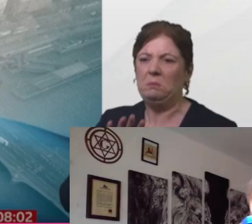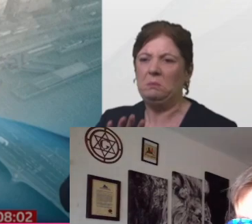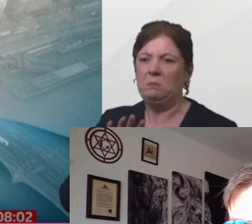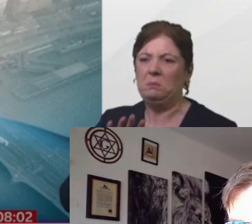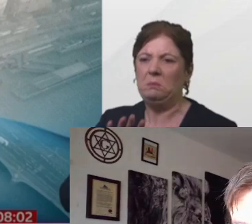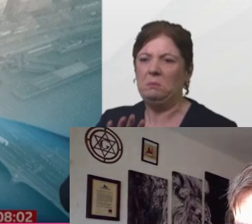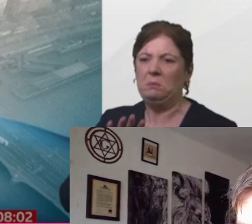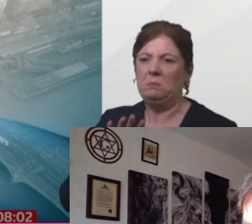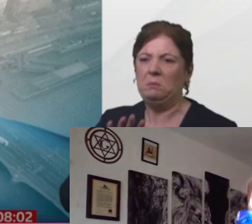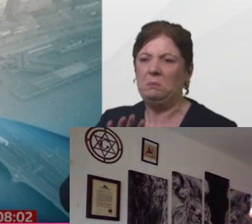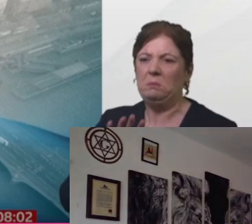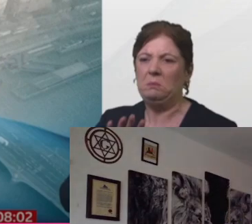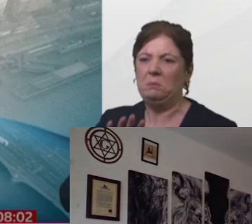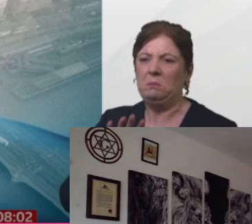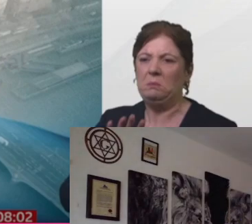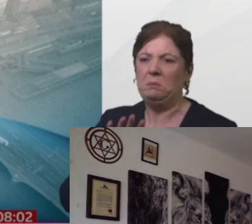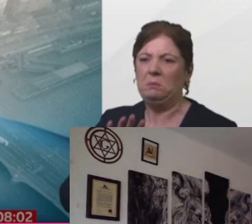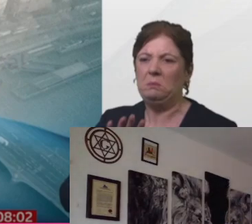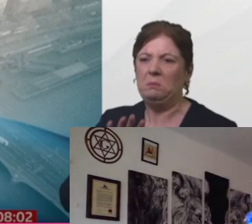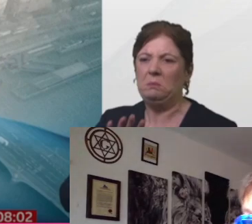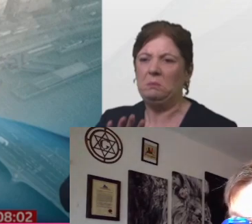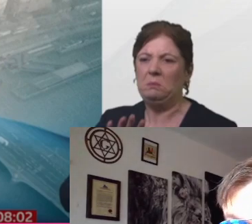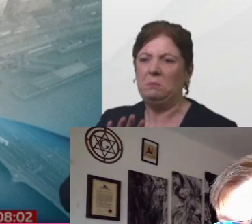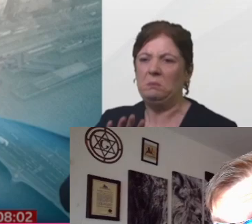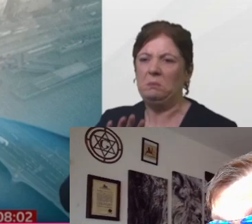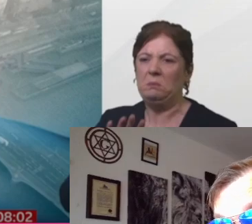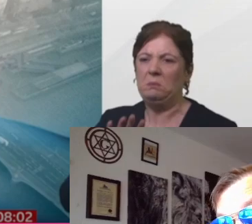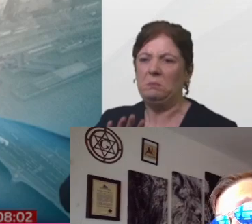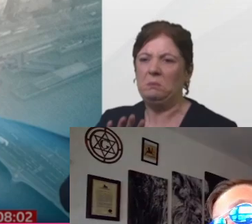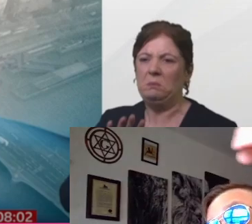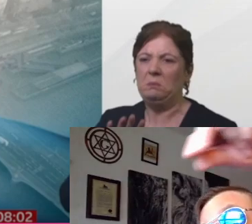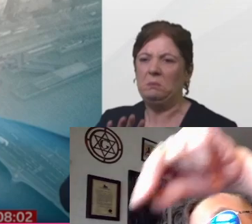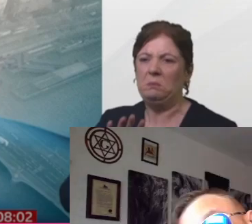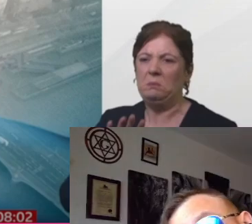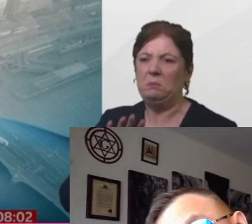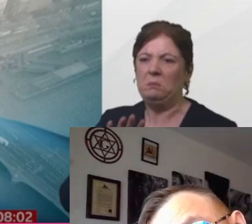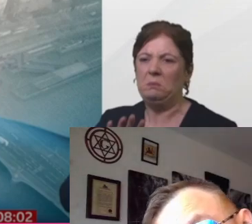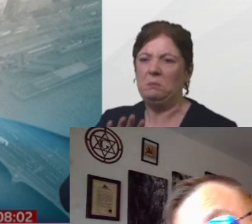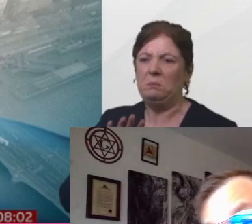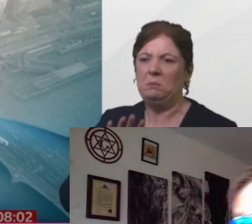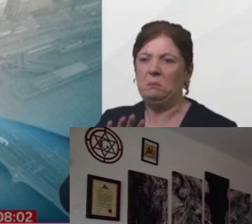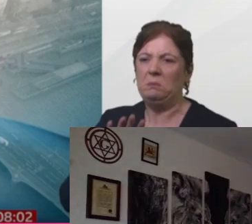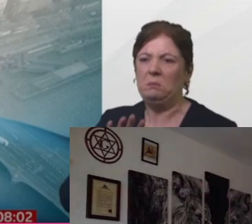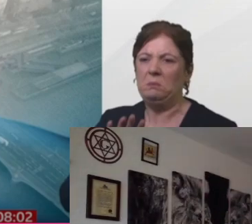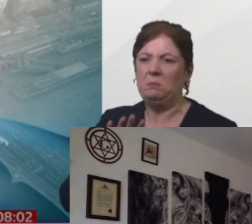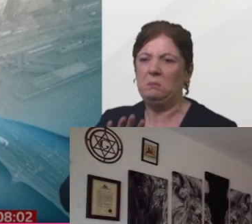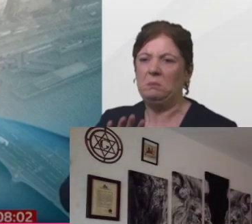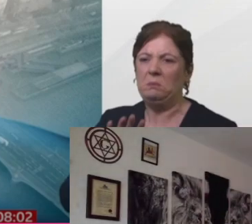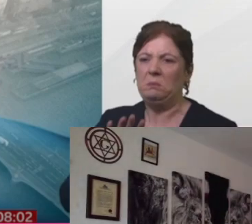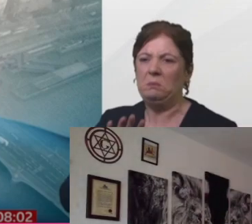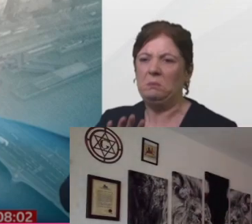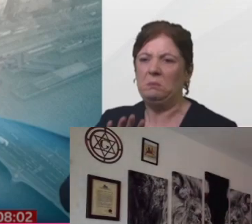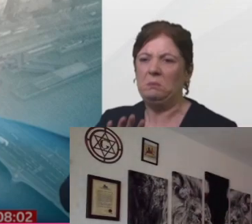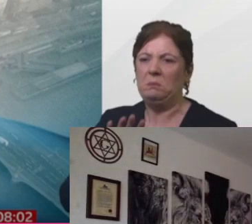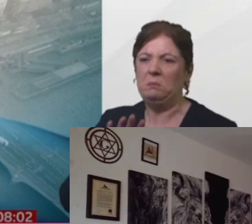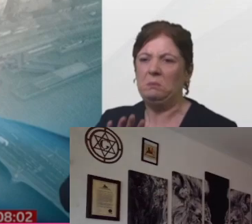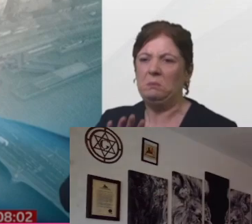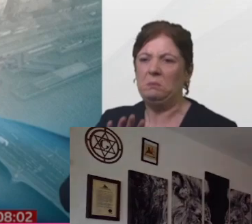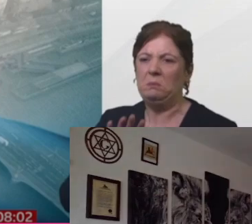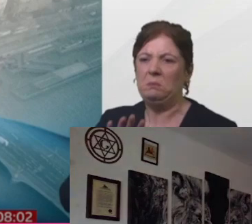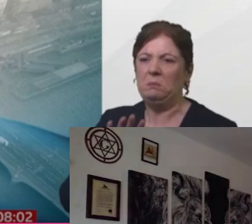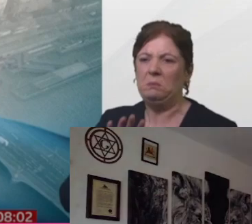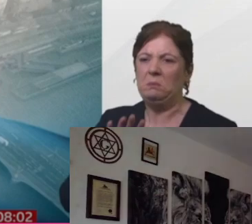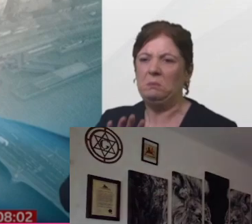fucking warfare throughout the centuries. If it's no started with a woman, it started with territory or religion, or